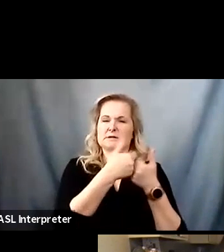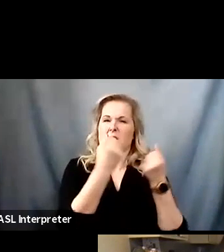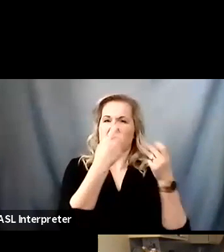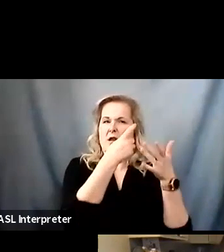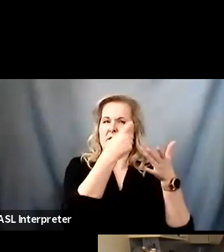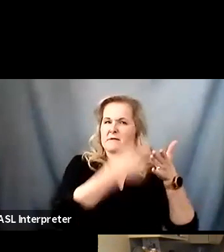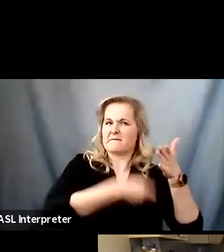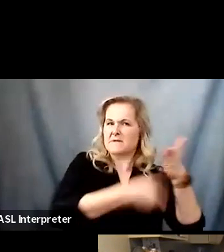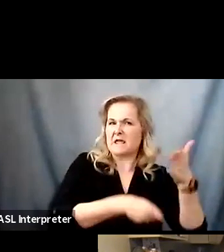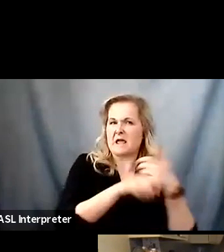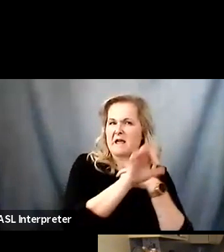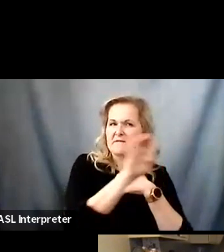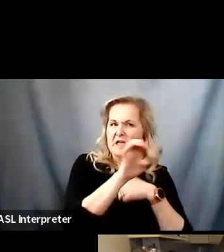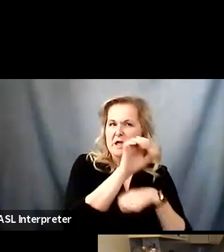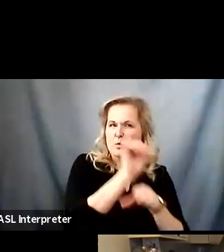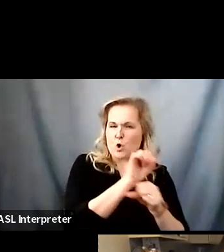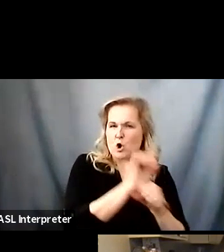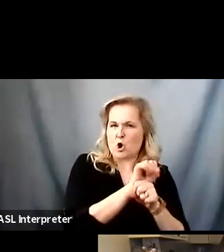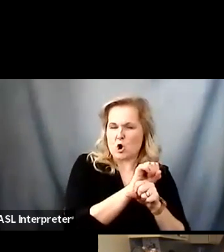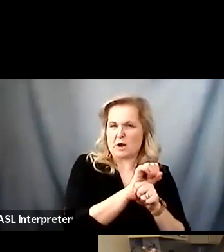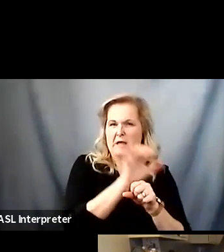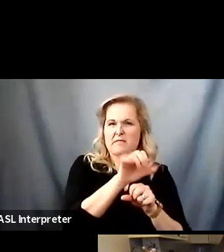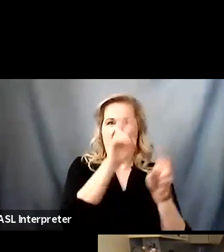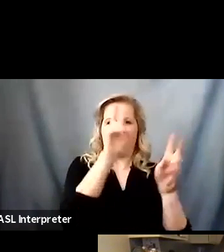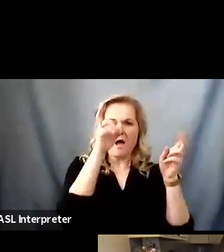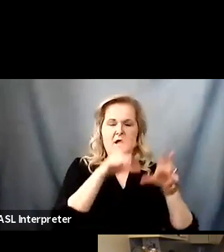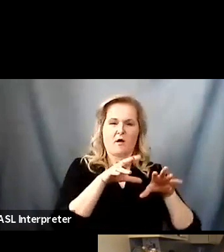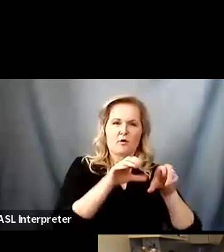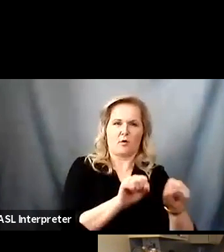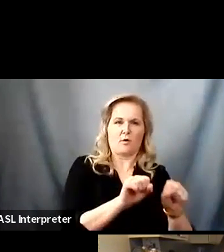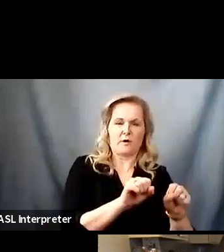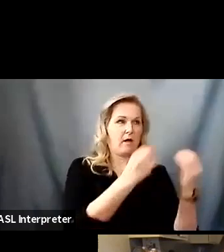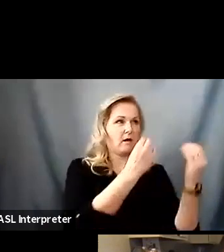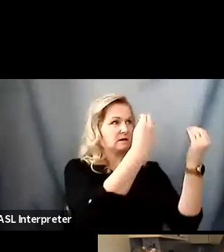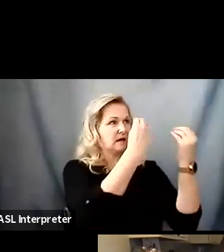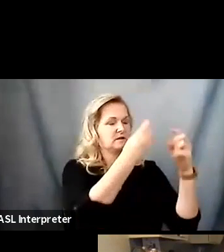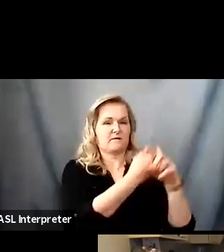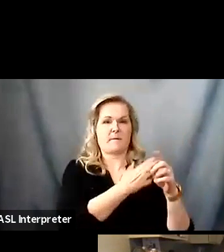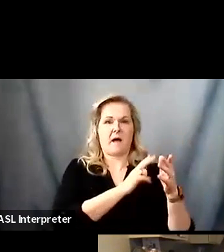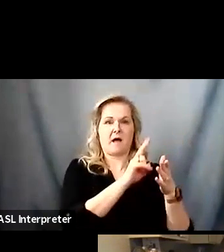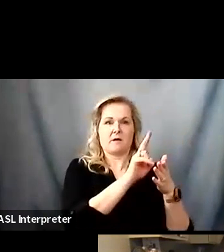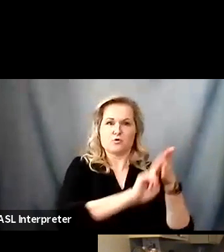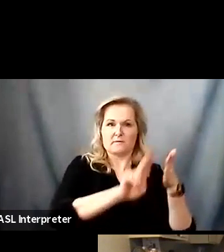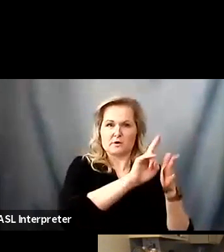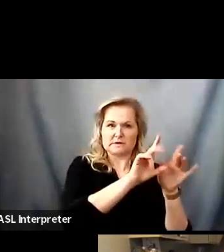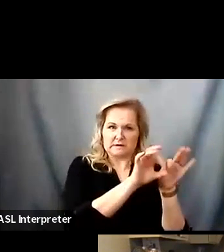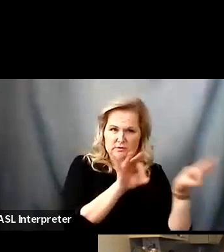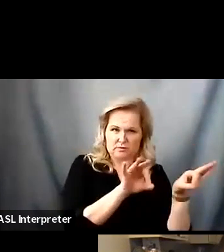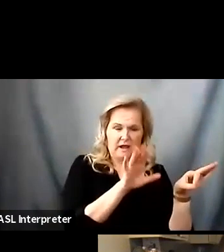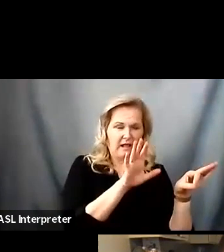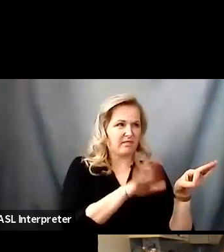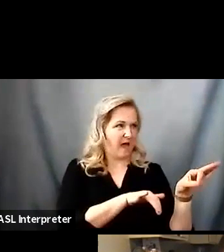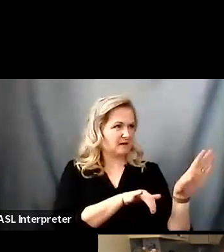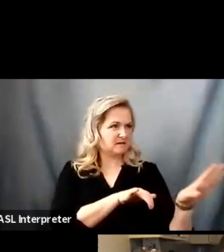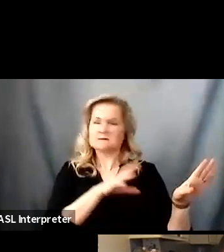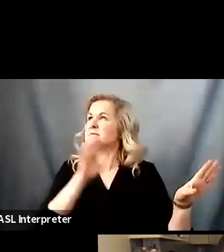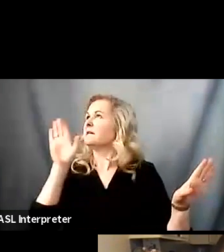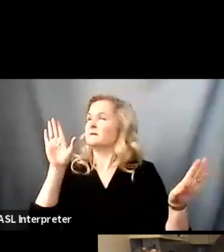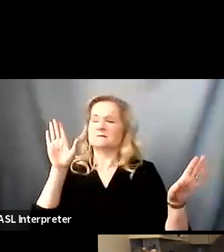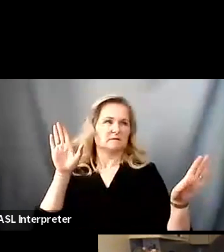more quote unquote, or the colonial teachings of my university degree. So in challenging those aesthetics and wrestling with, you